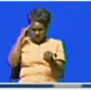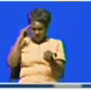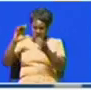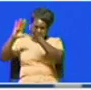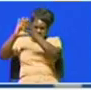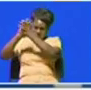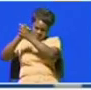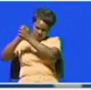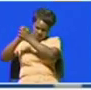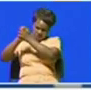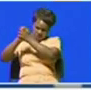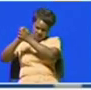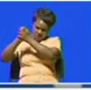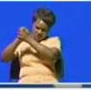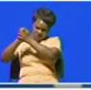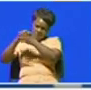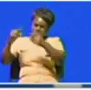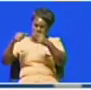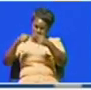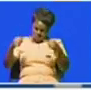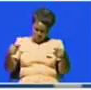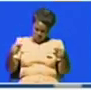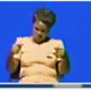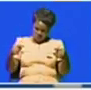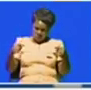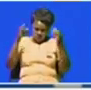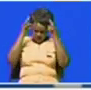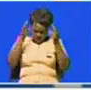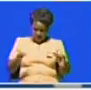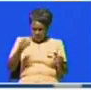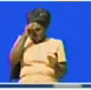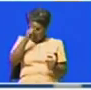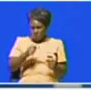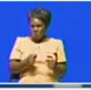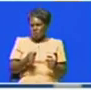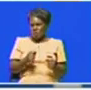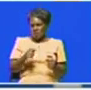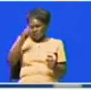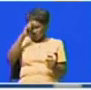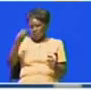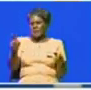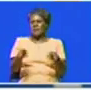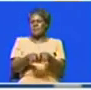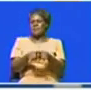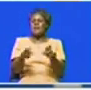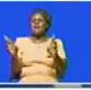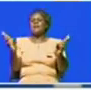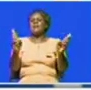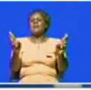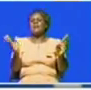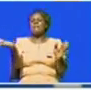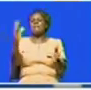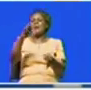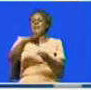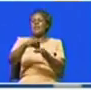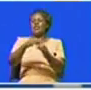Jubilee, as much as we disagreed with the ruling of the Supreme Court, we respected it. We are ready to go to